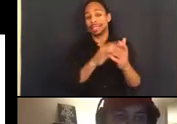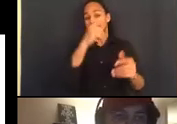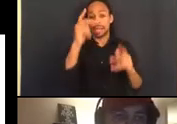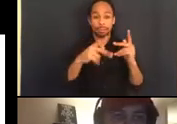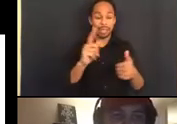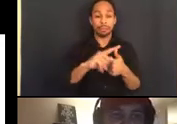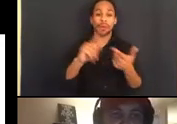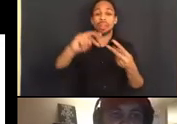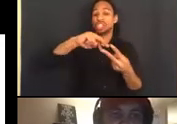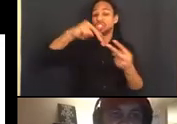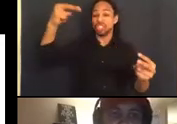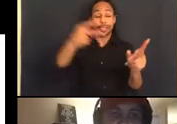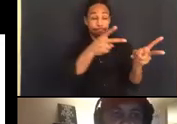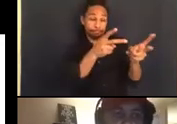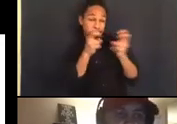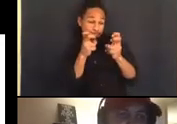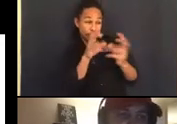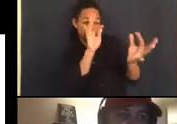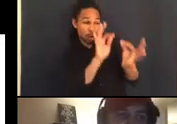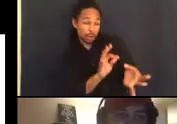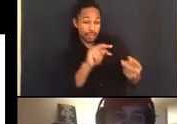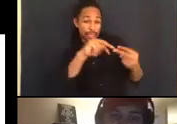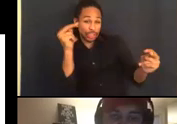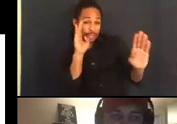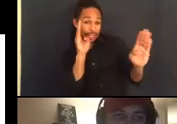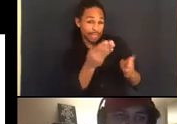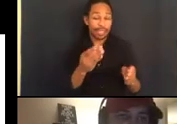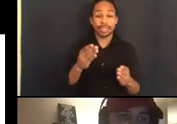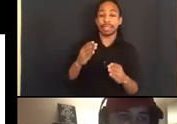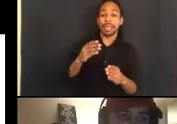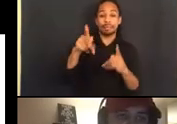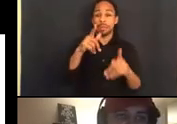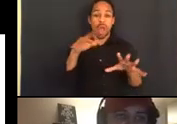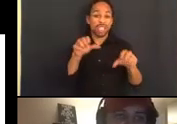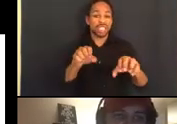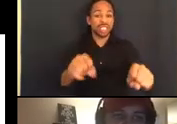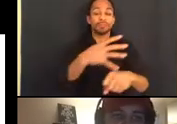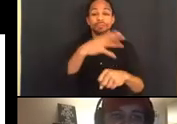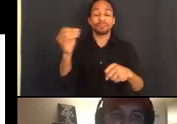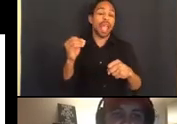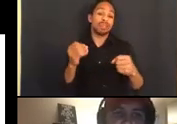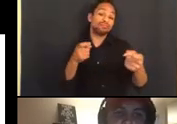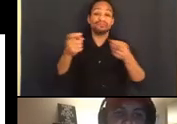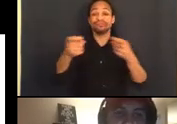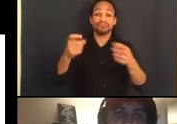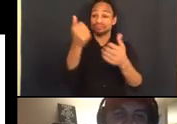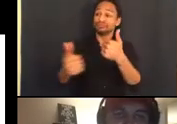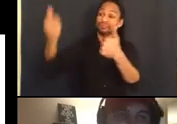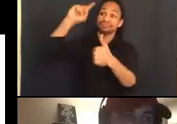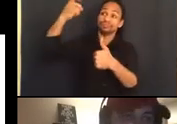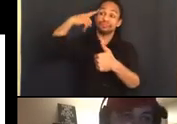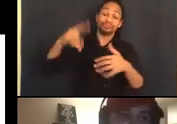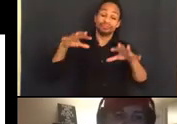systemic oppression leads to people in society determining who is valuable or worthy based on people's appearance and or their